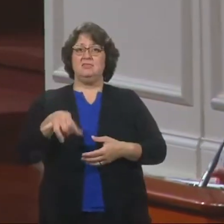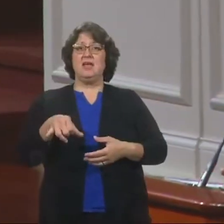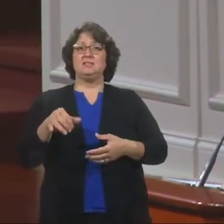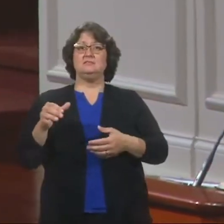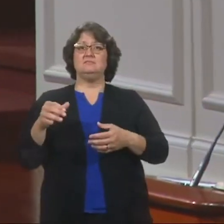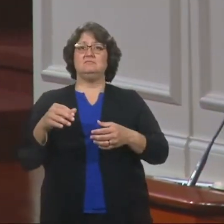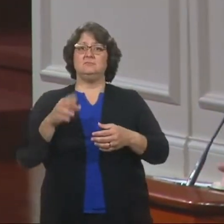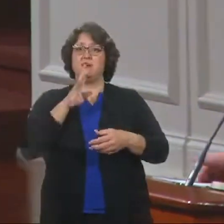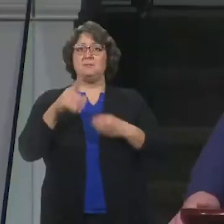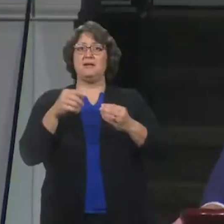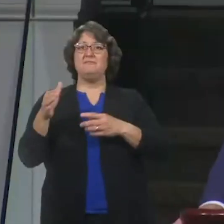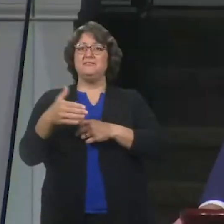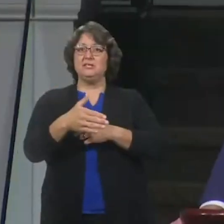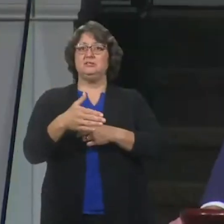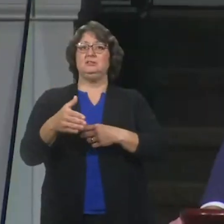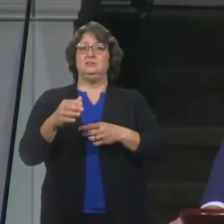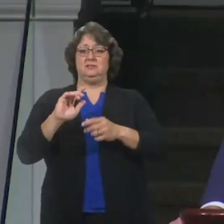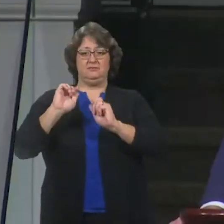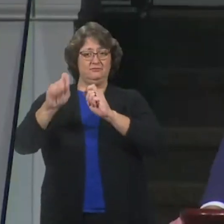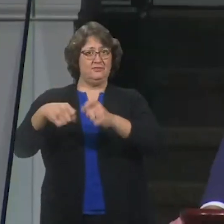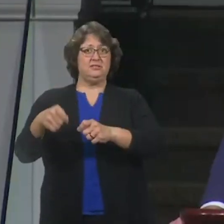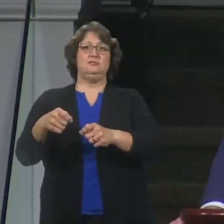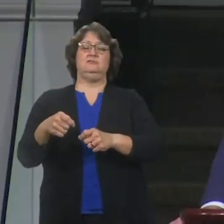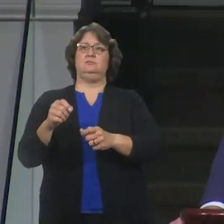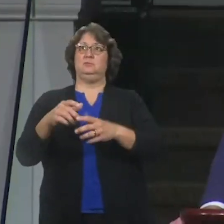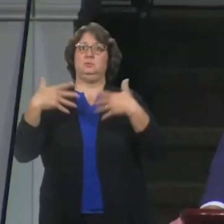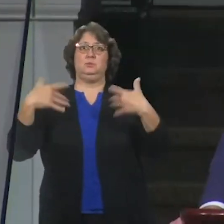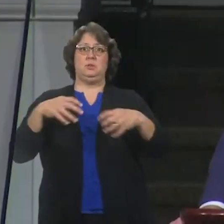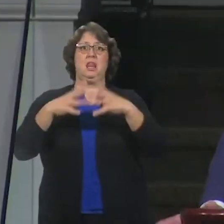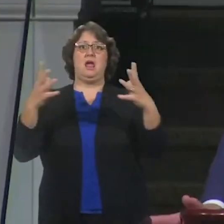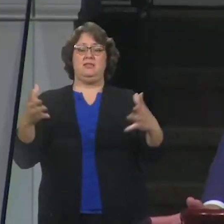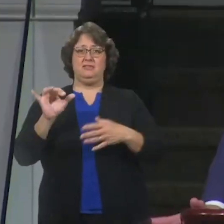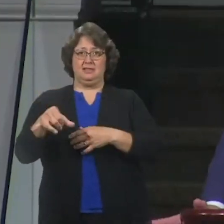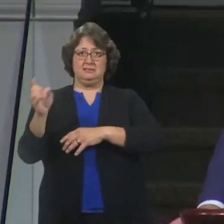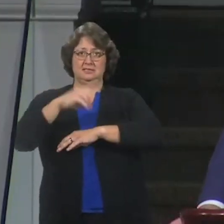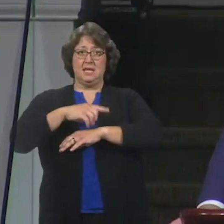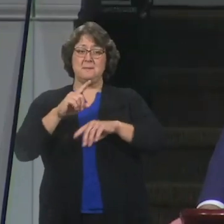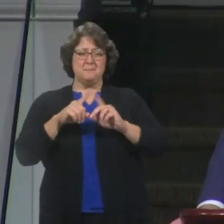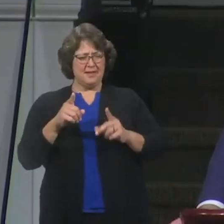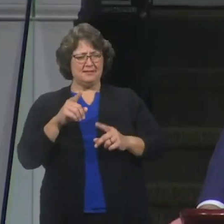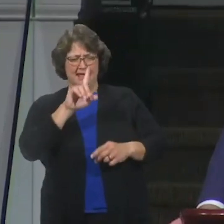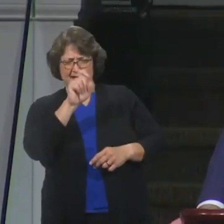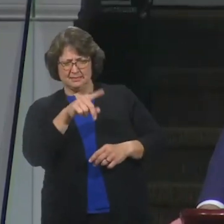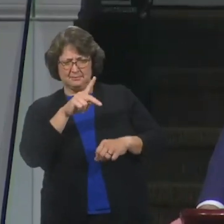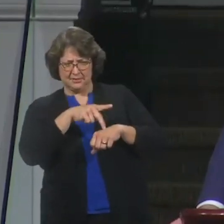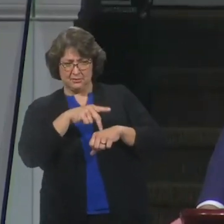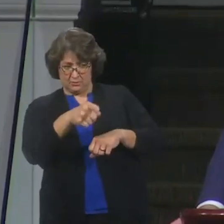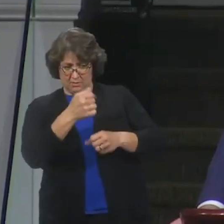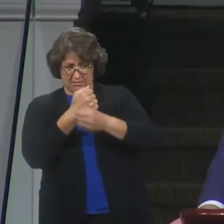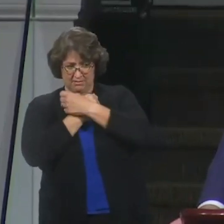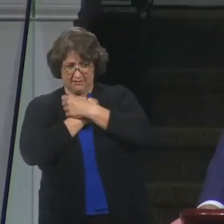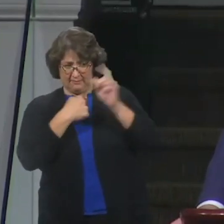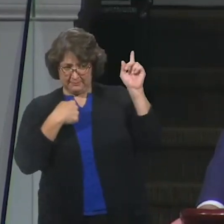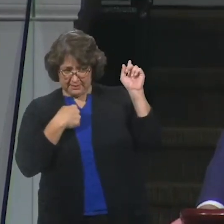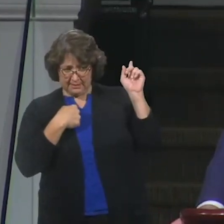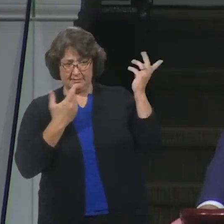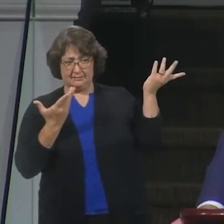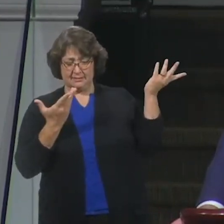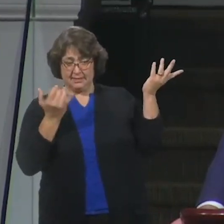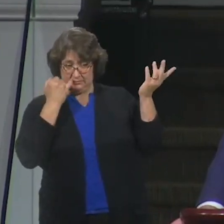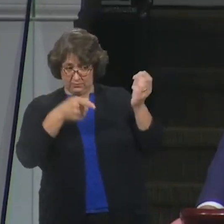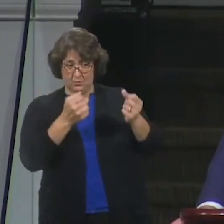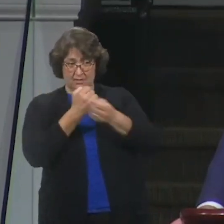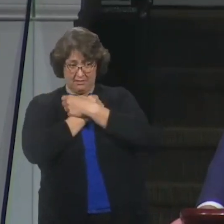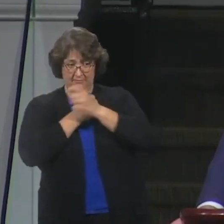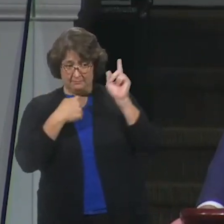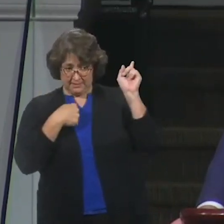caught for a fisherman a very good day at the market. But he had to ask him, do you love me? And he said, if you love me, then feed my